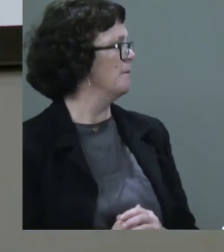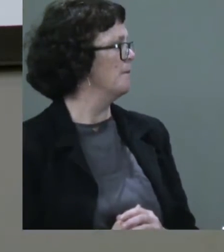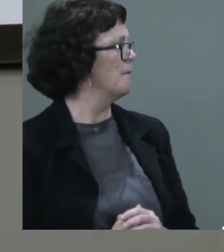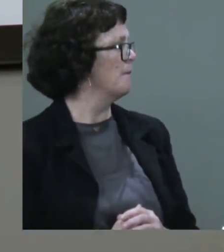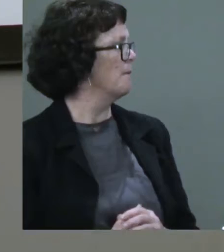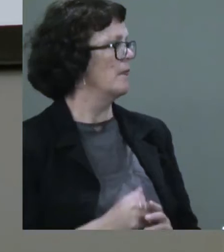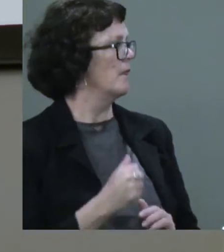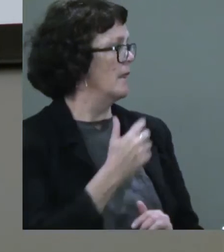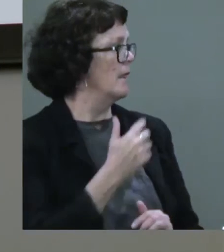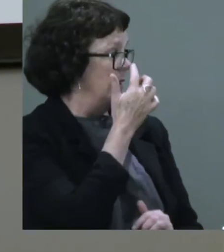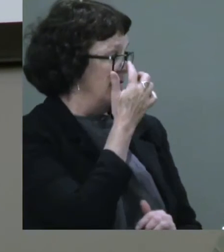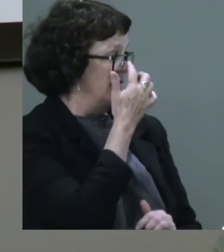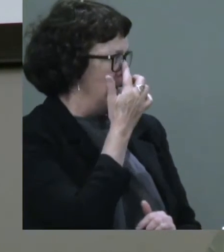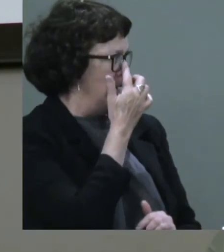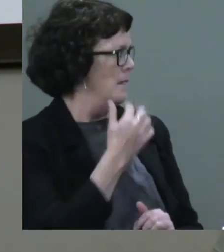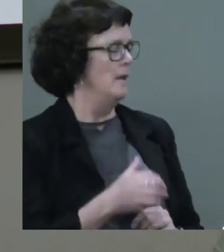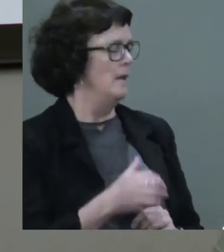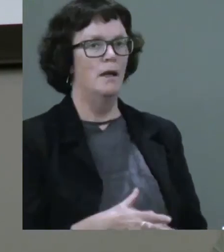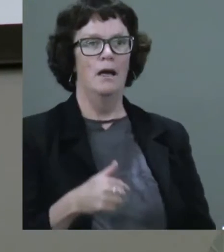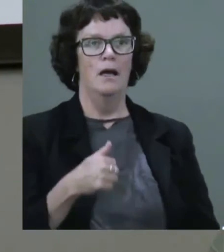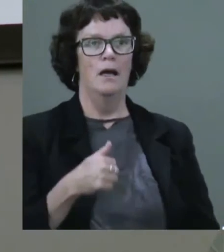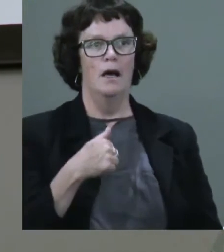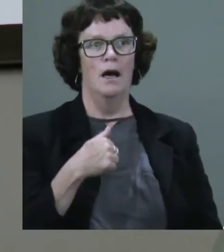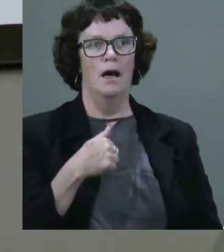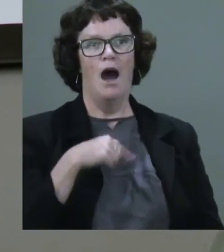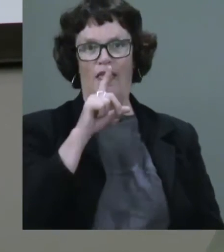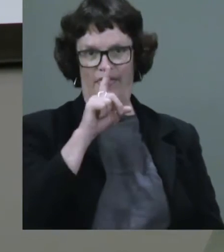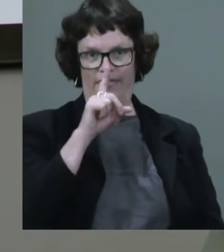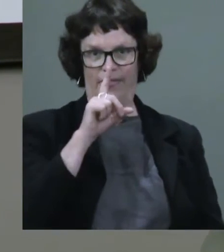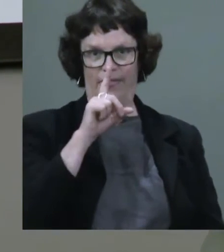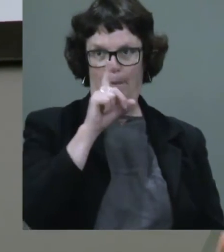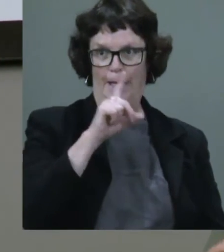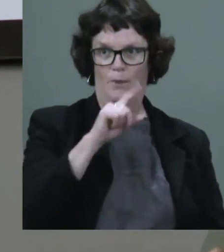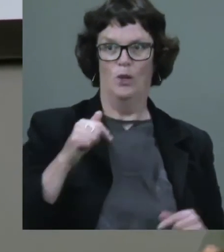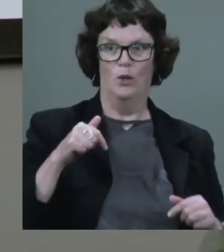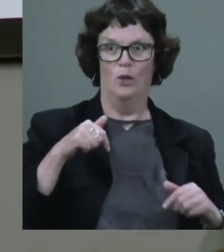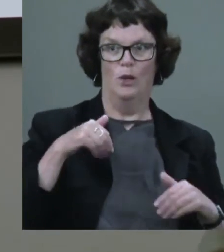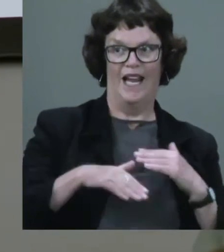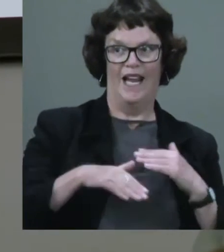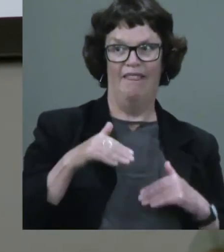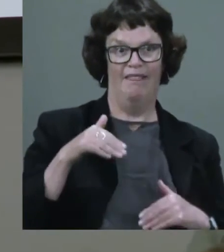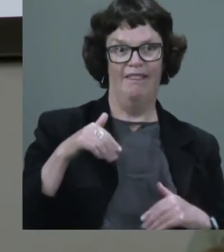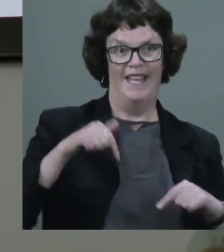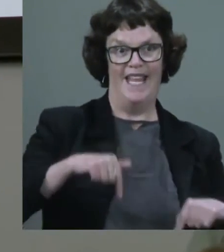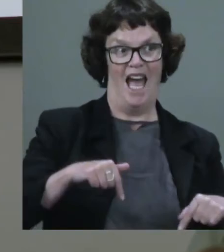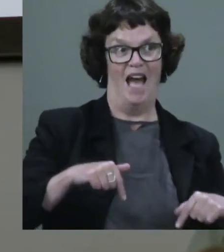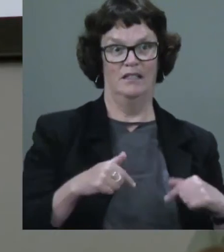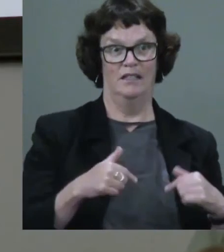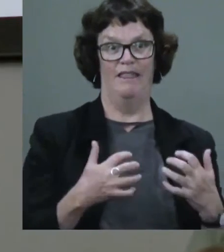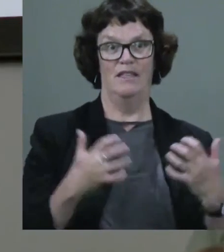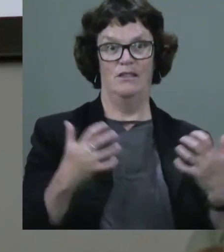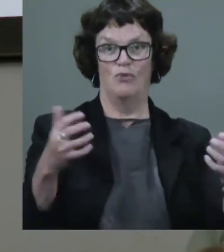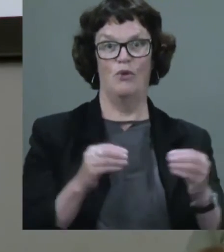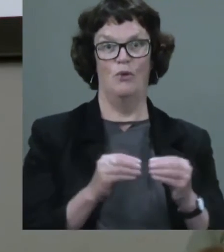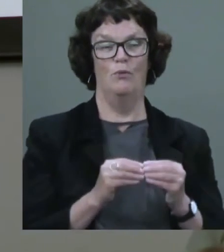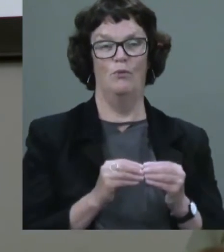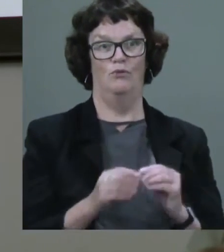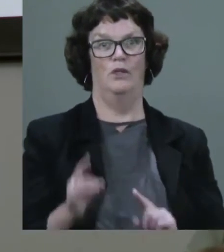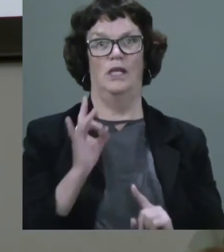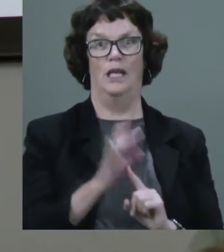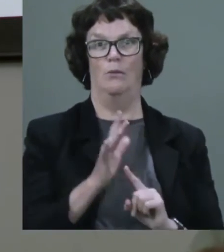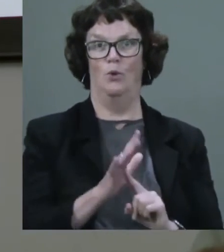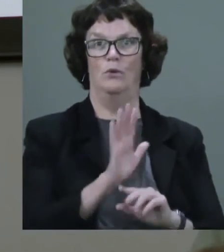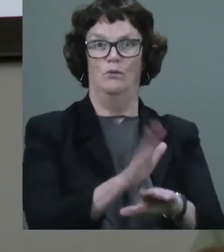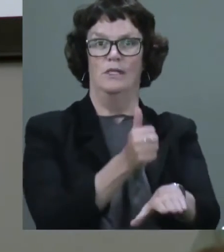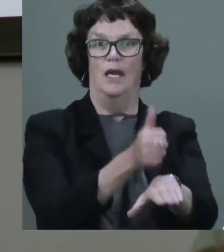I could, but I would say that the people in this room were absolutely fundamental in the implementation